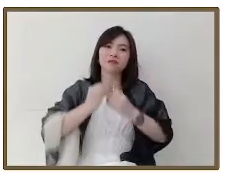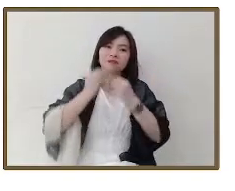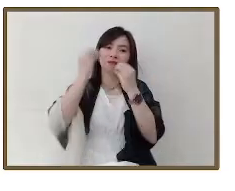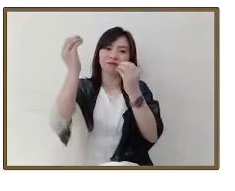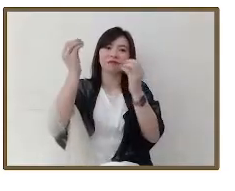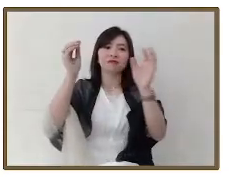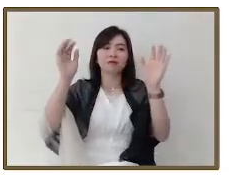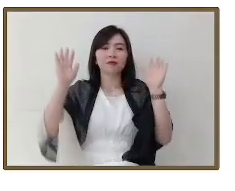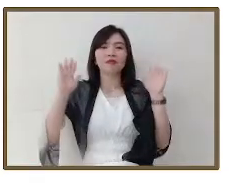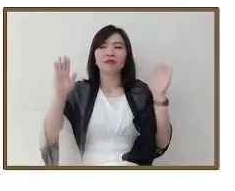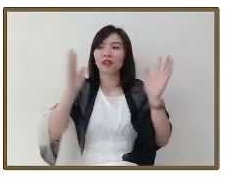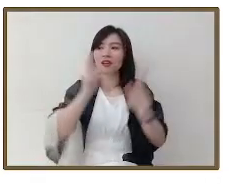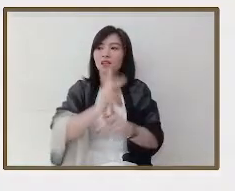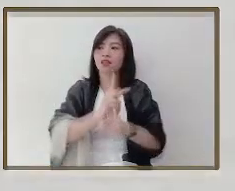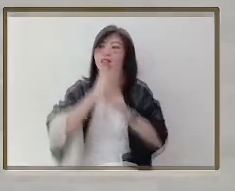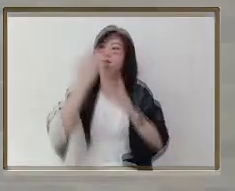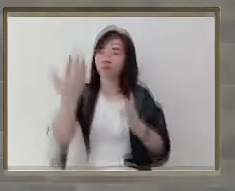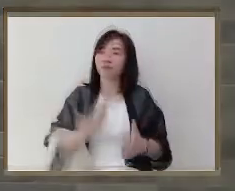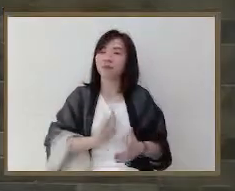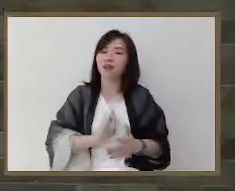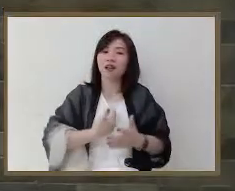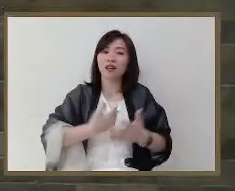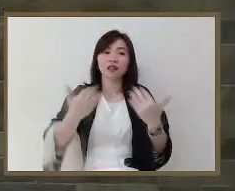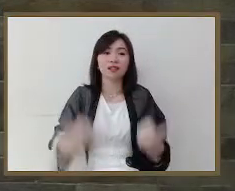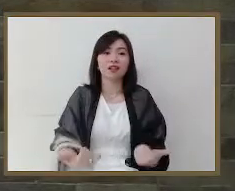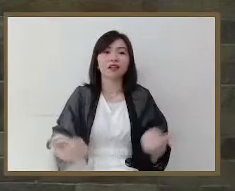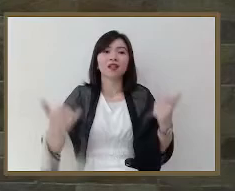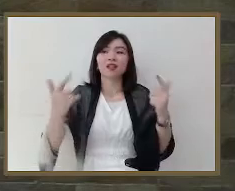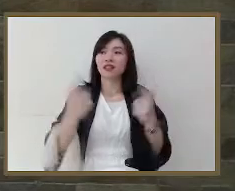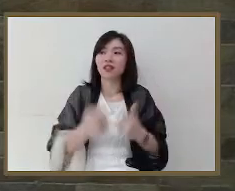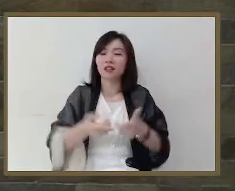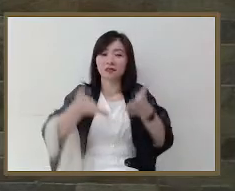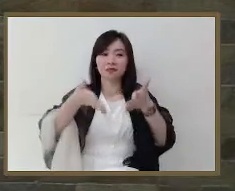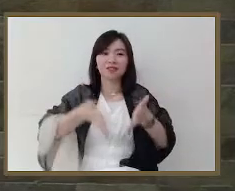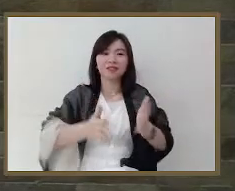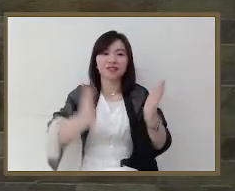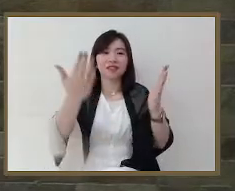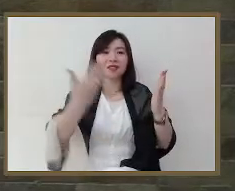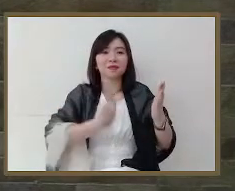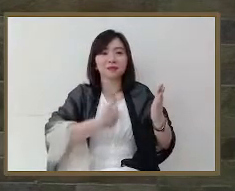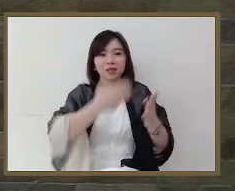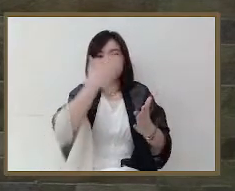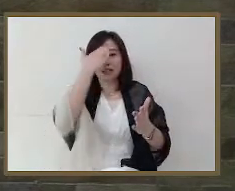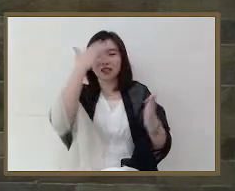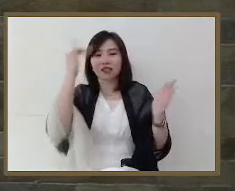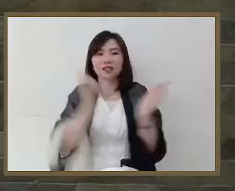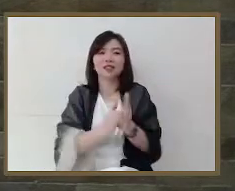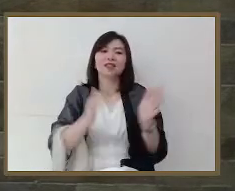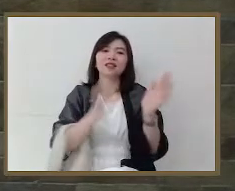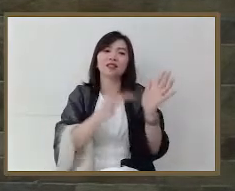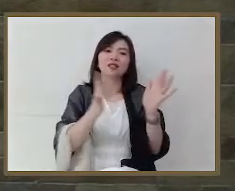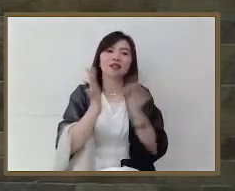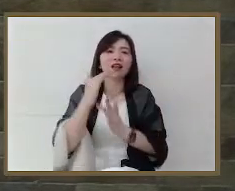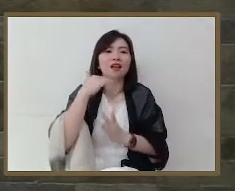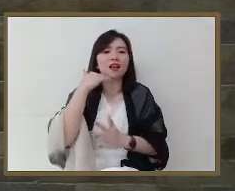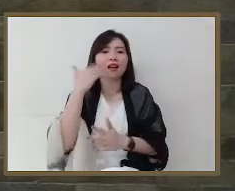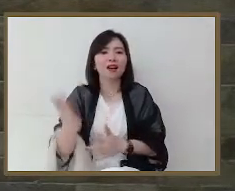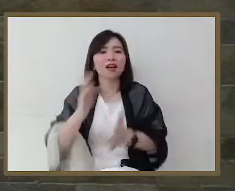Lay down, take me back, let me see that